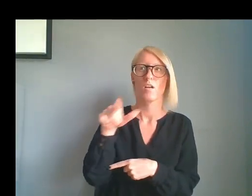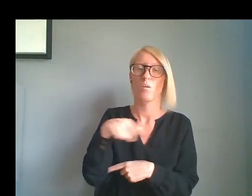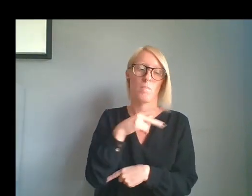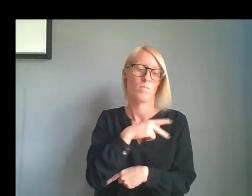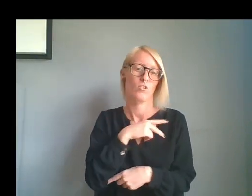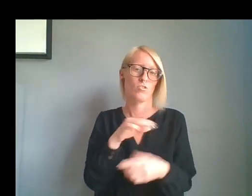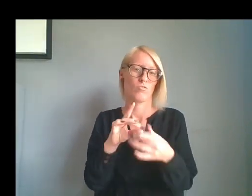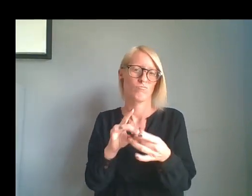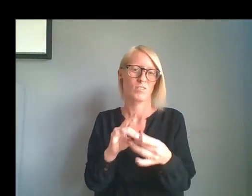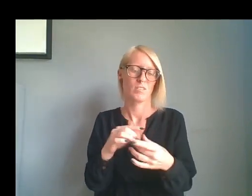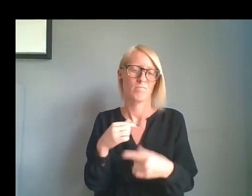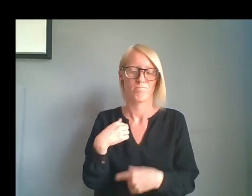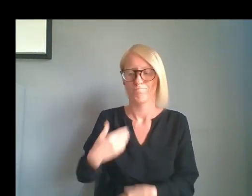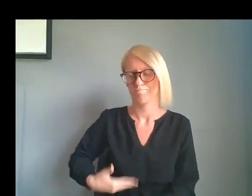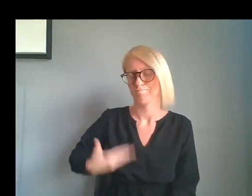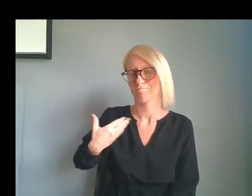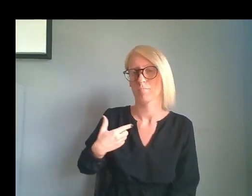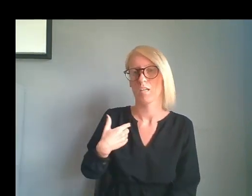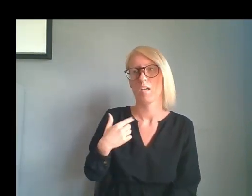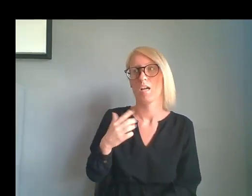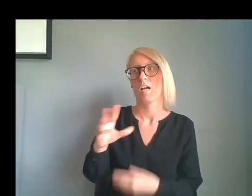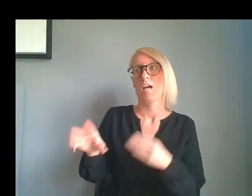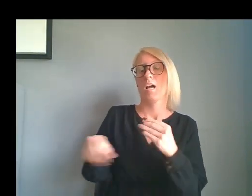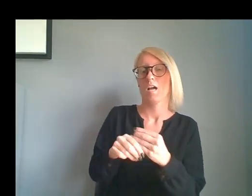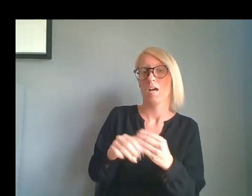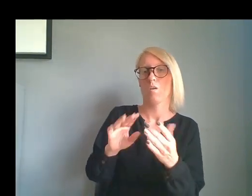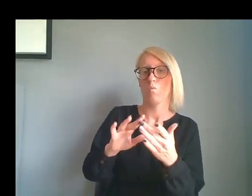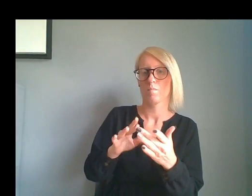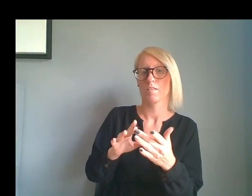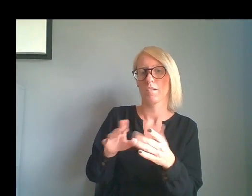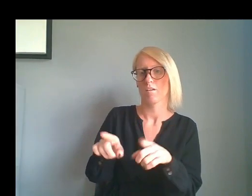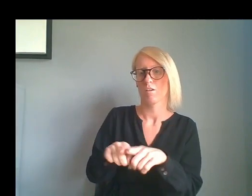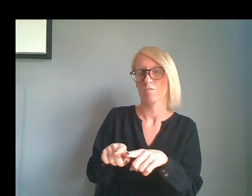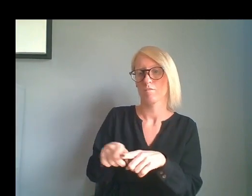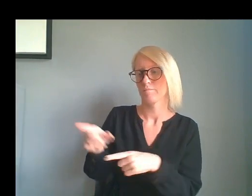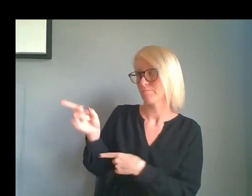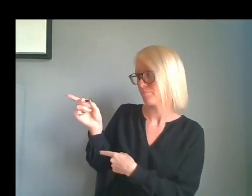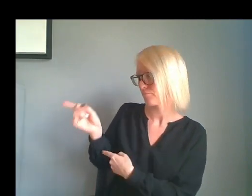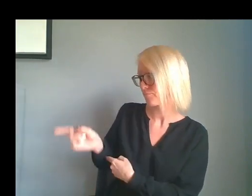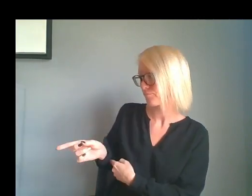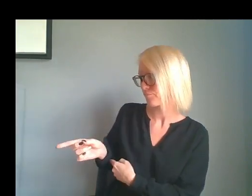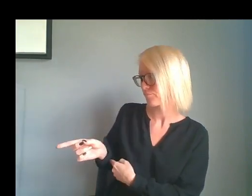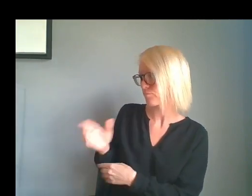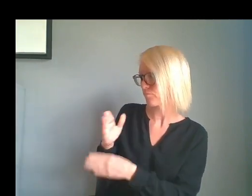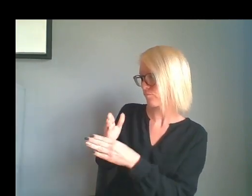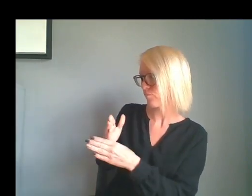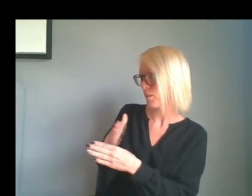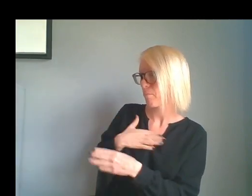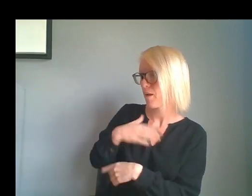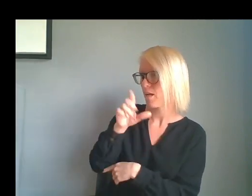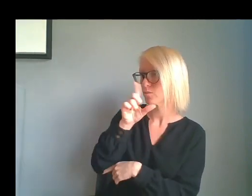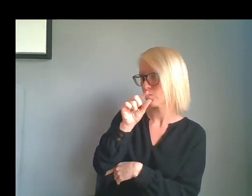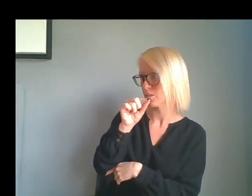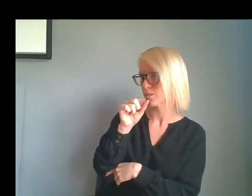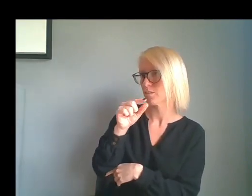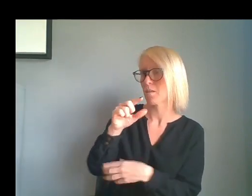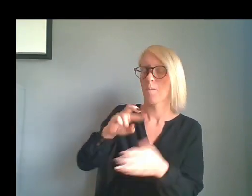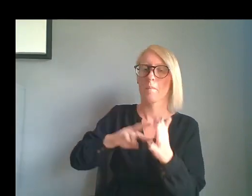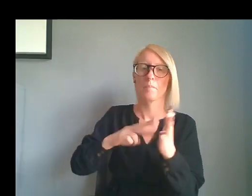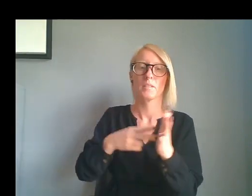another website. This option here, protect my tweets, that's so if my account